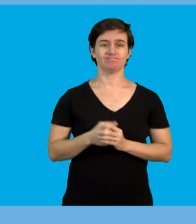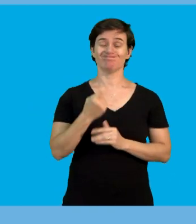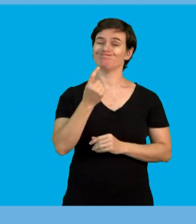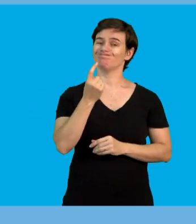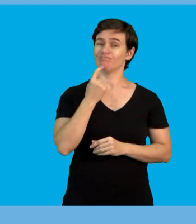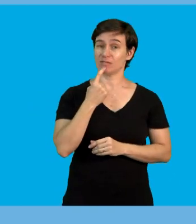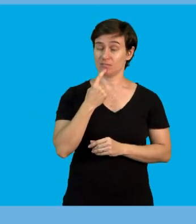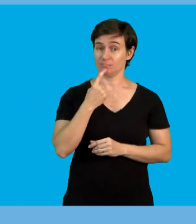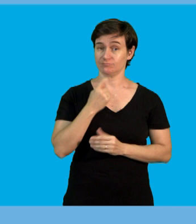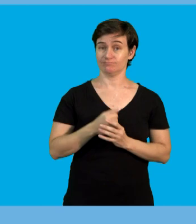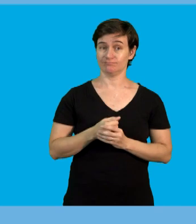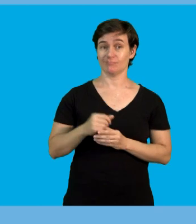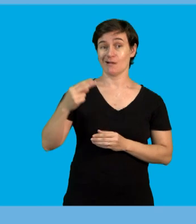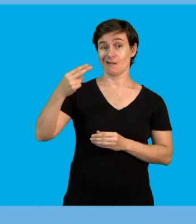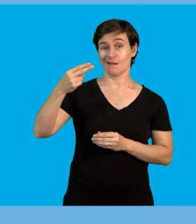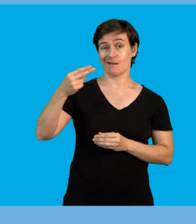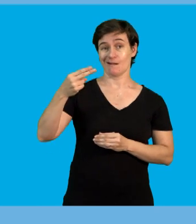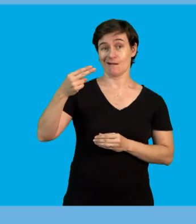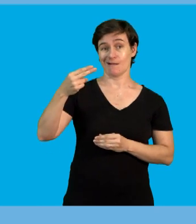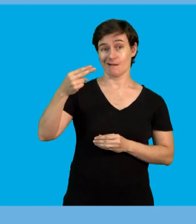plus metal